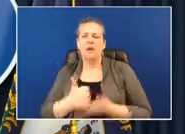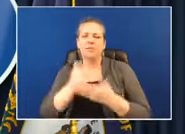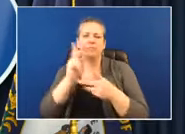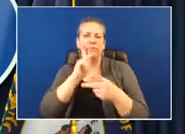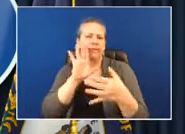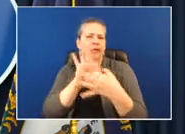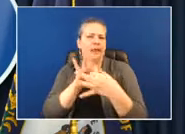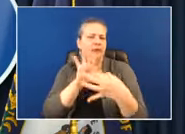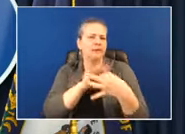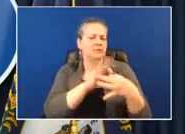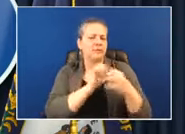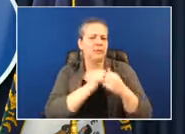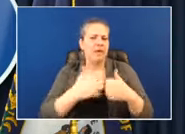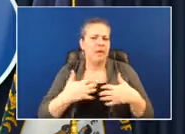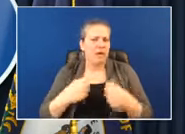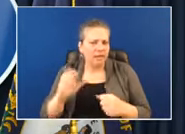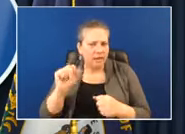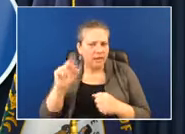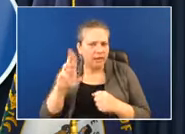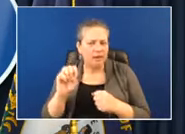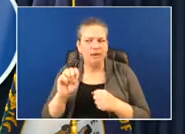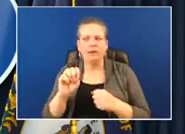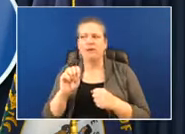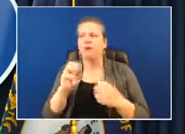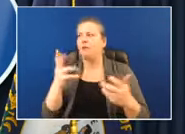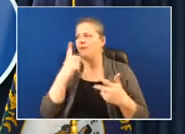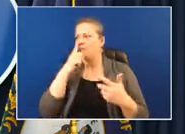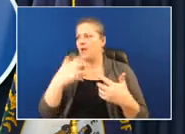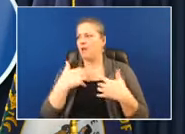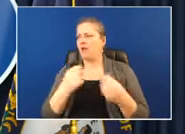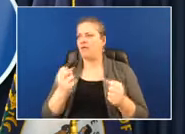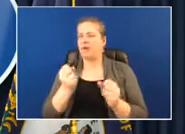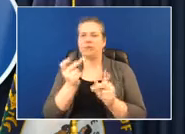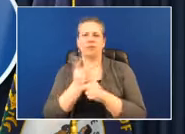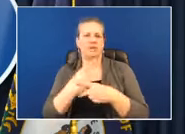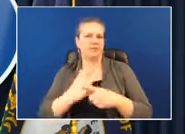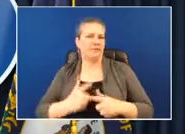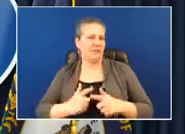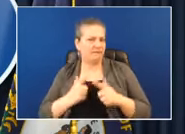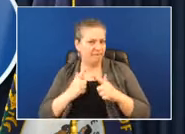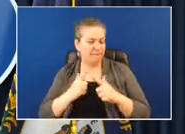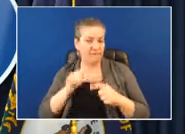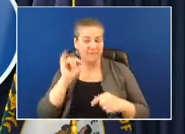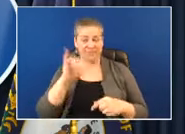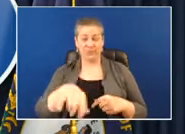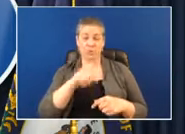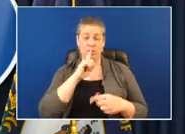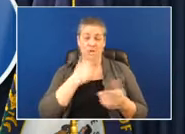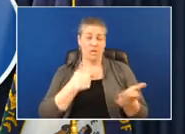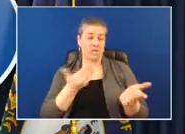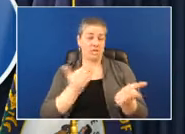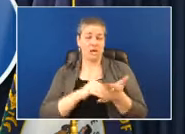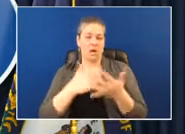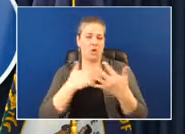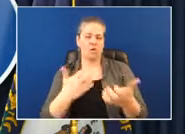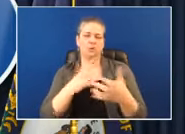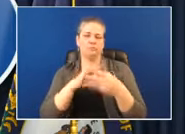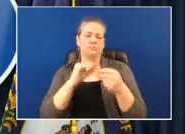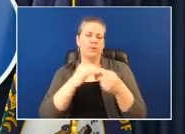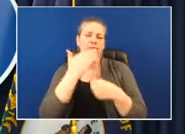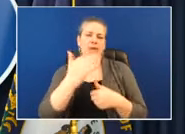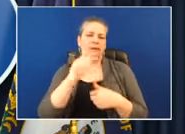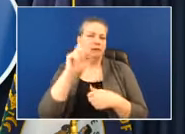healthcare that they need to live healthy and productive lives. I once again just want to thank Governor Beshear